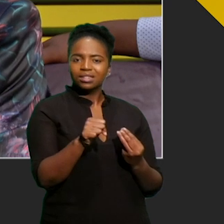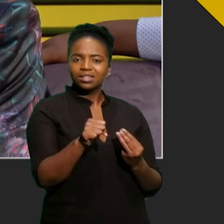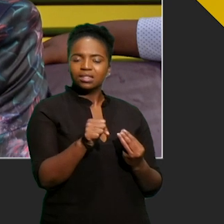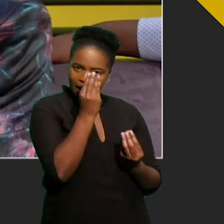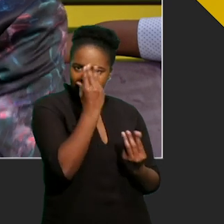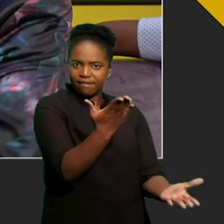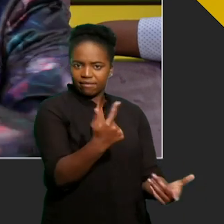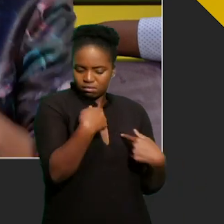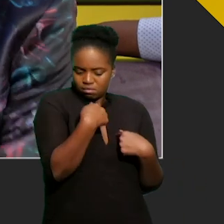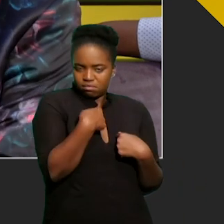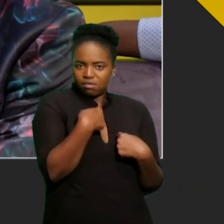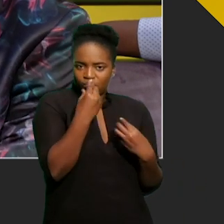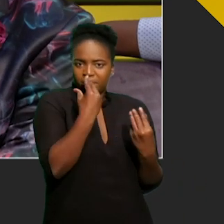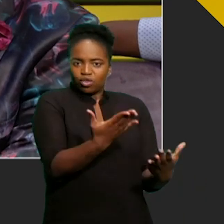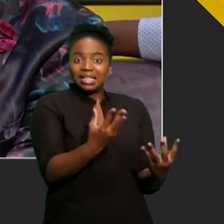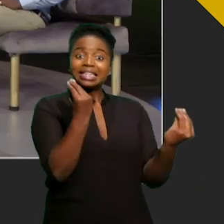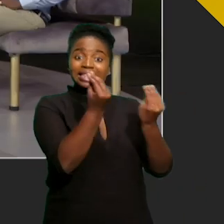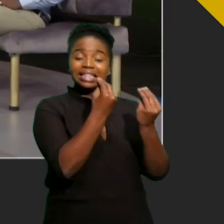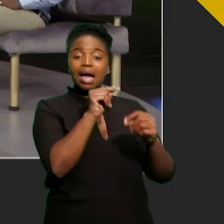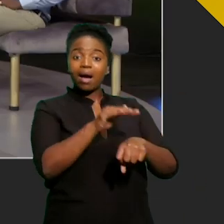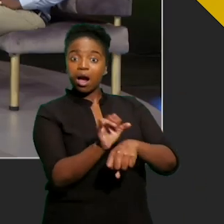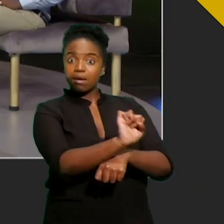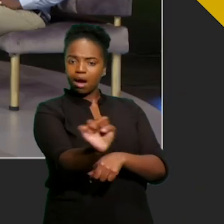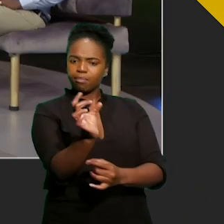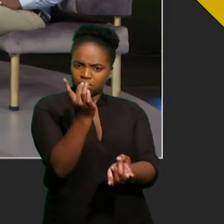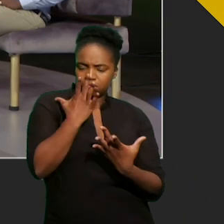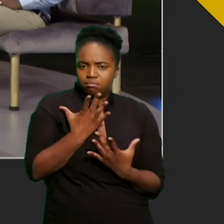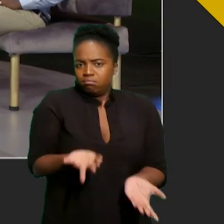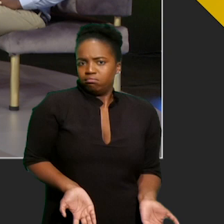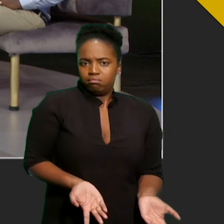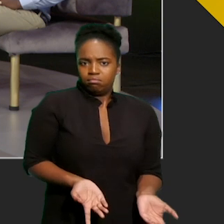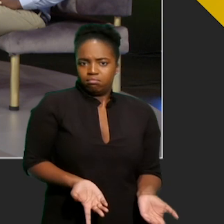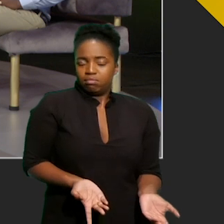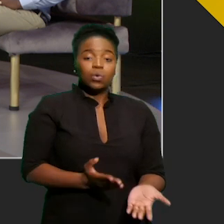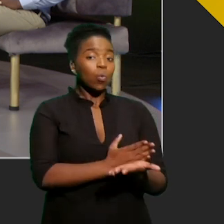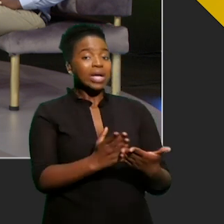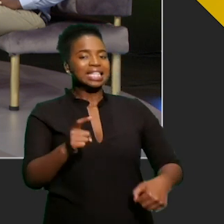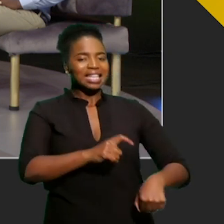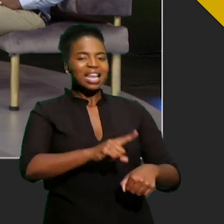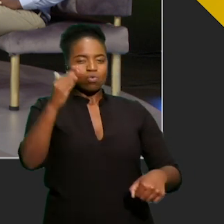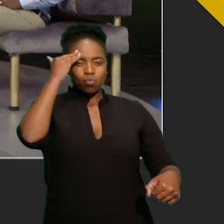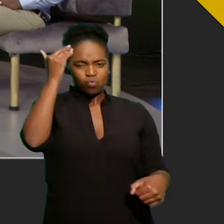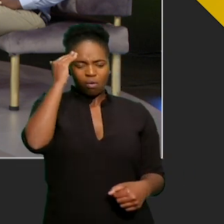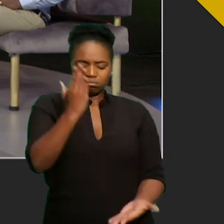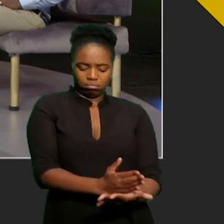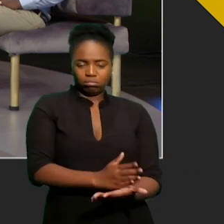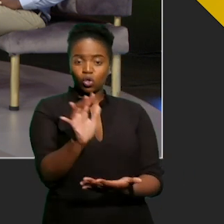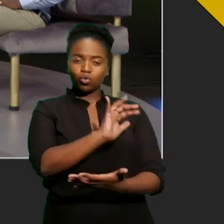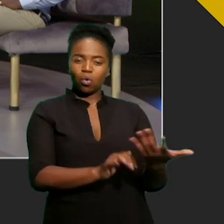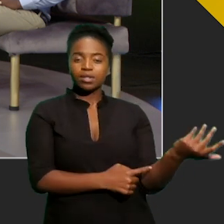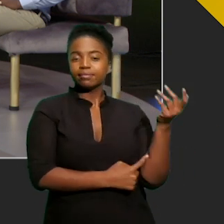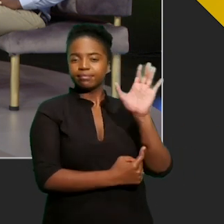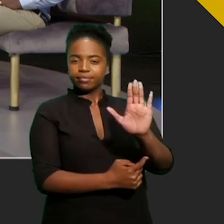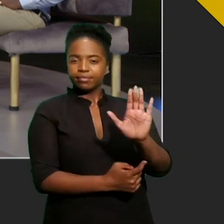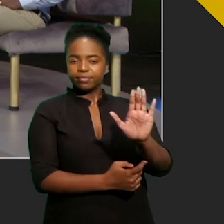this information. Mm. The people around these celebrities are the ones that are giving journalists this information. Mm. So sometimes when you see a story on a paper